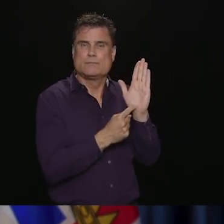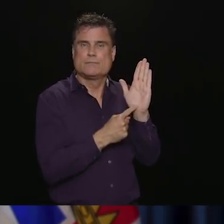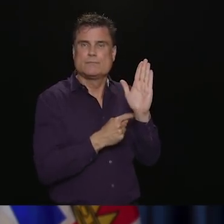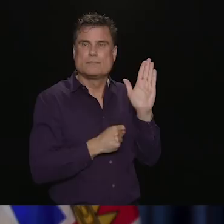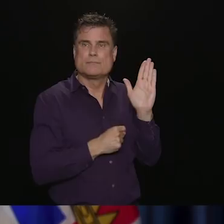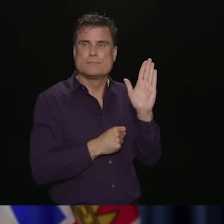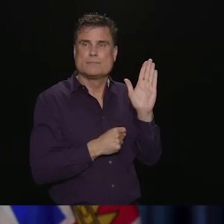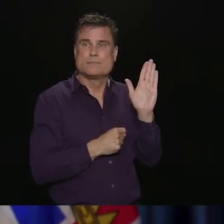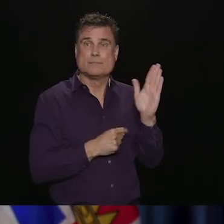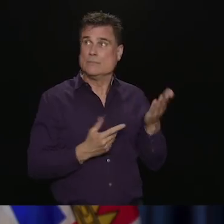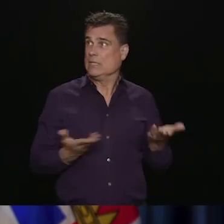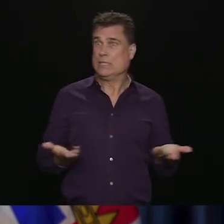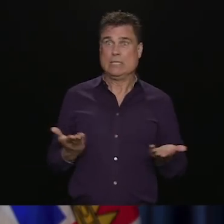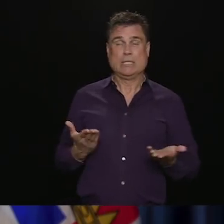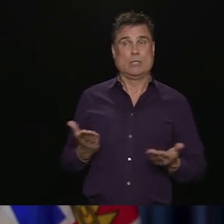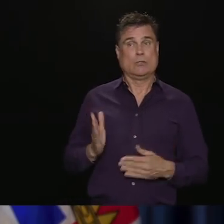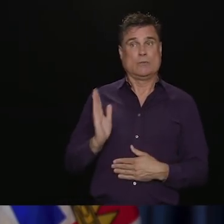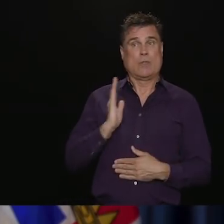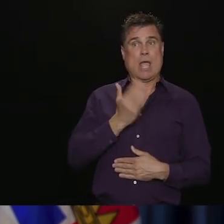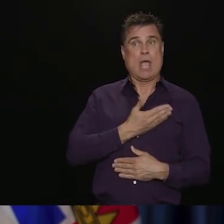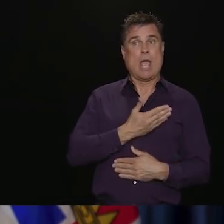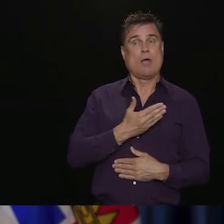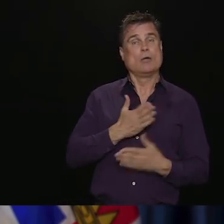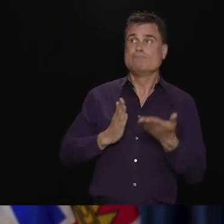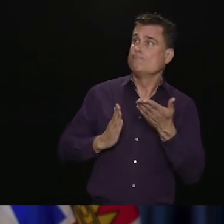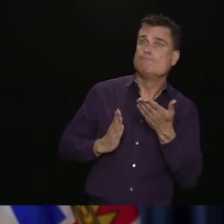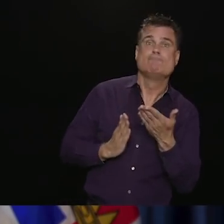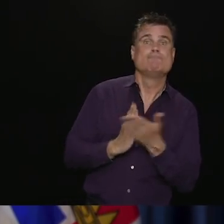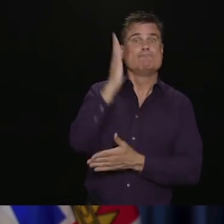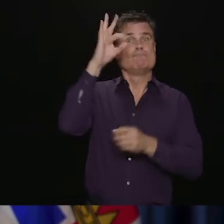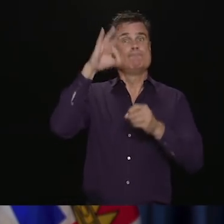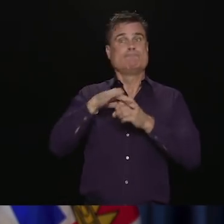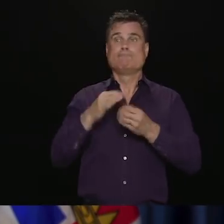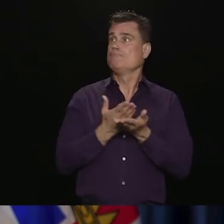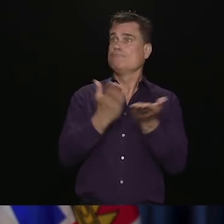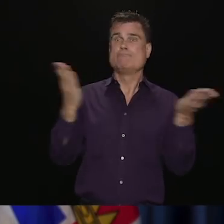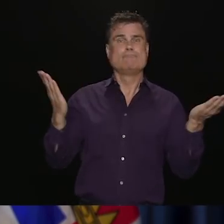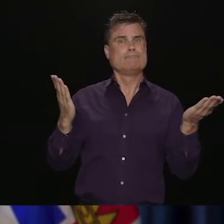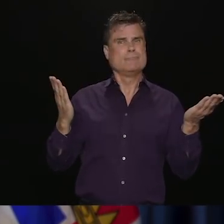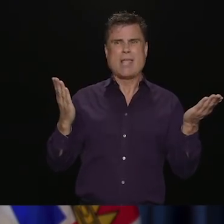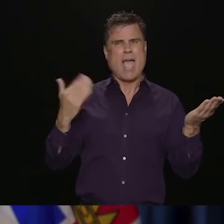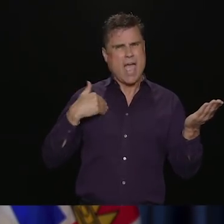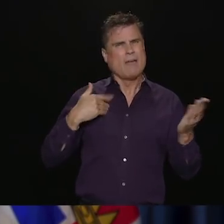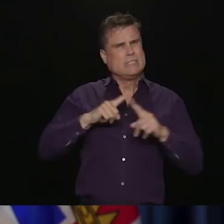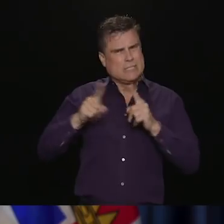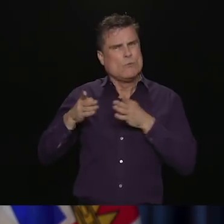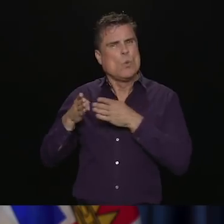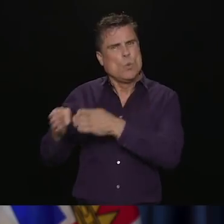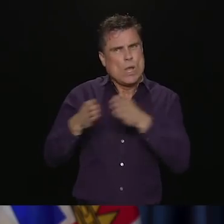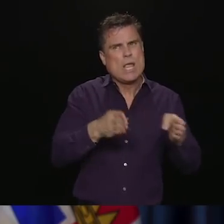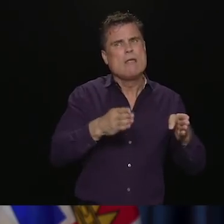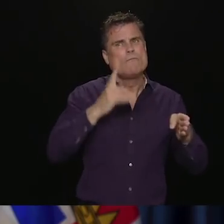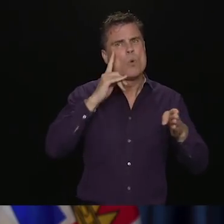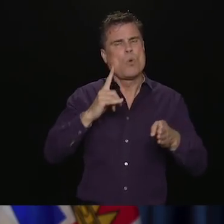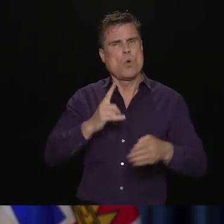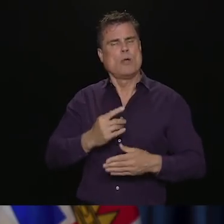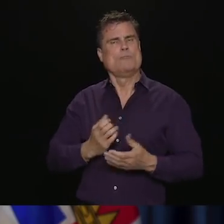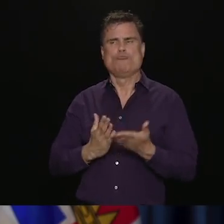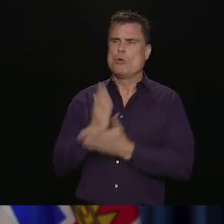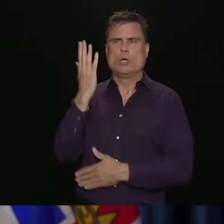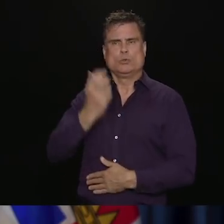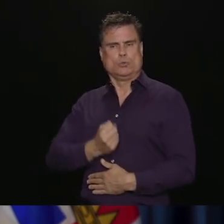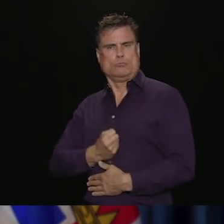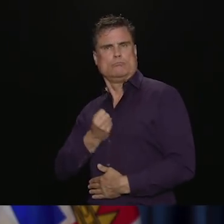democracy. There's very large online meetings that take place every day now. Many of us are part of those. An opportunity to